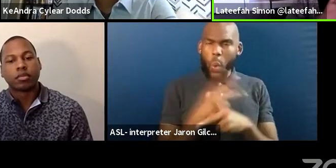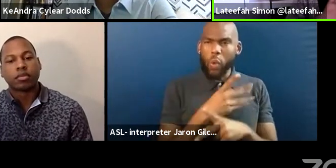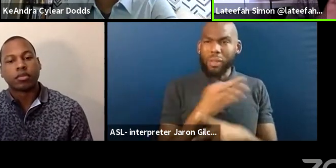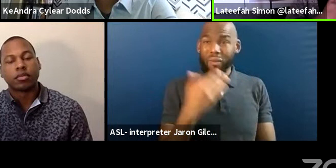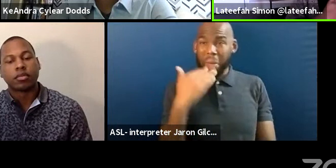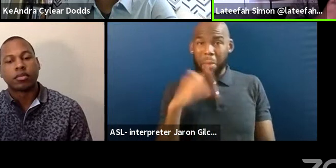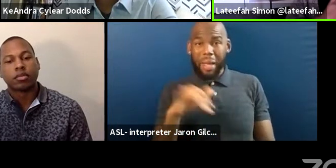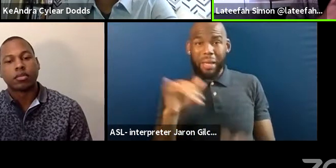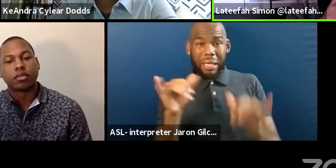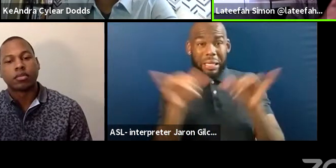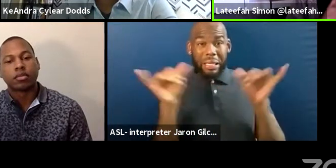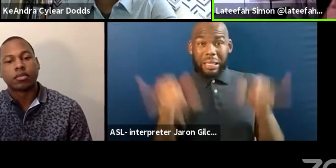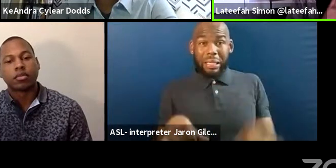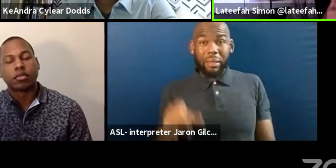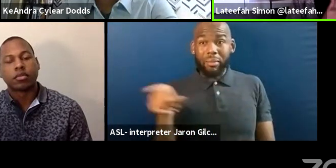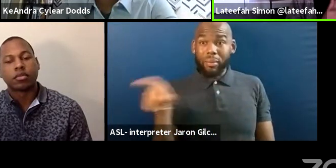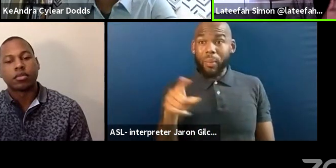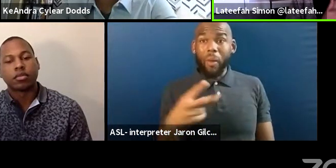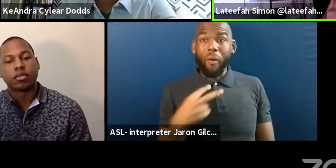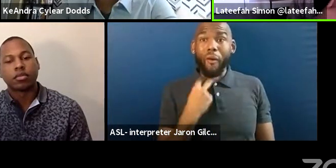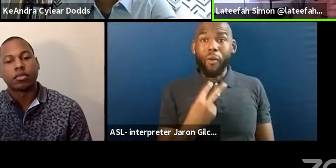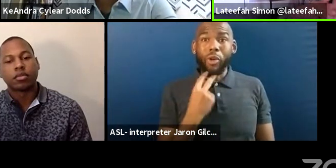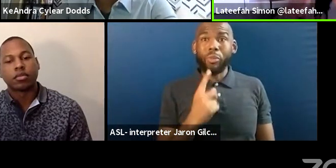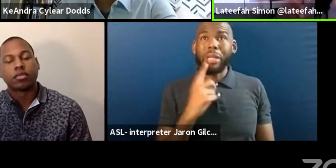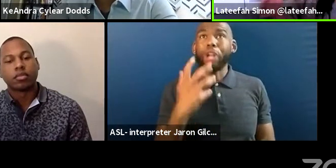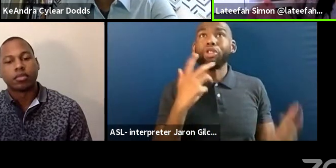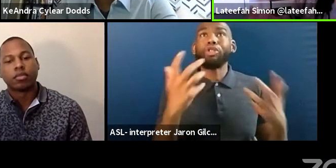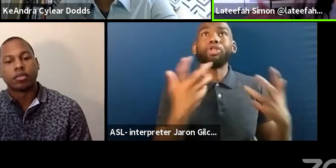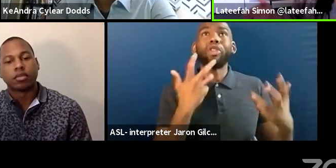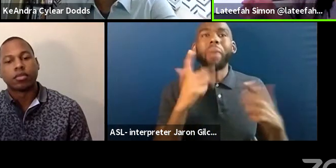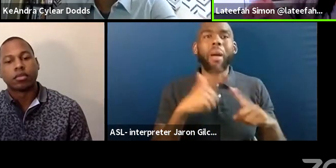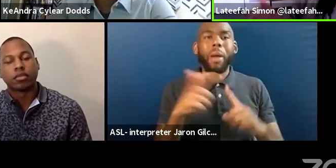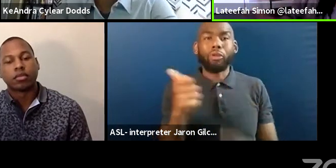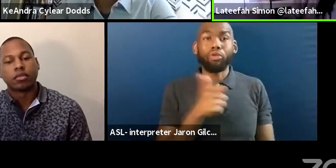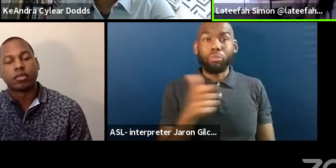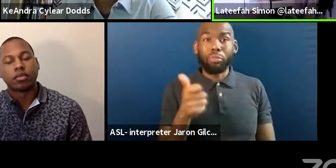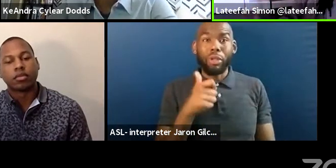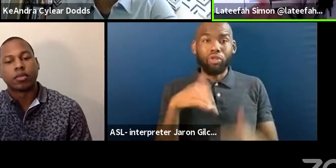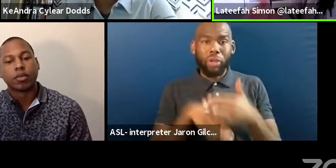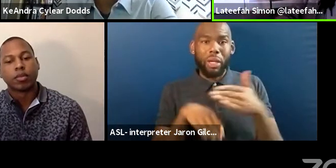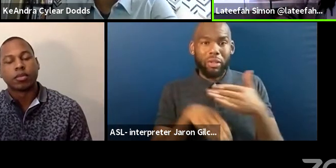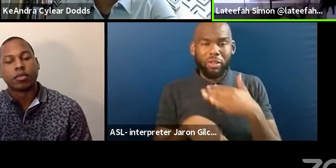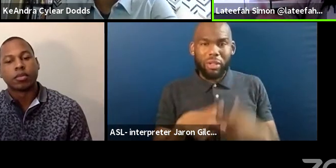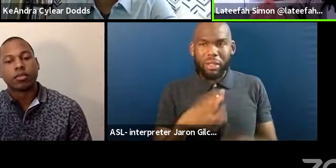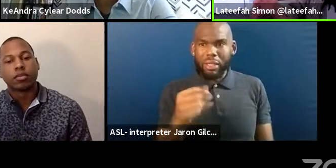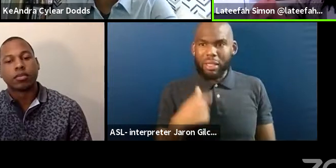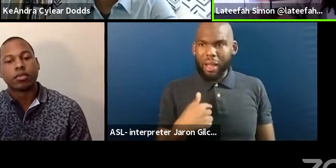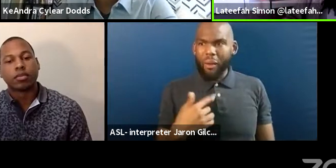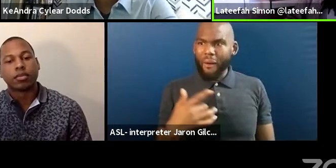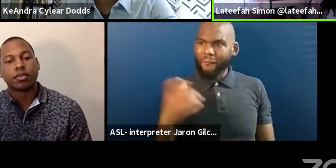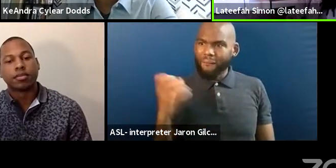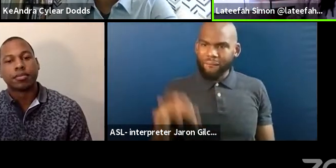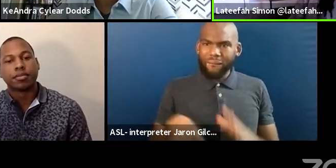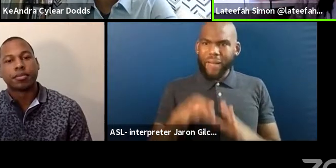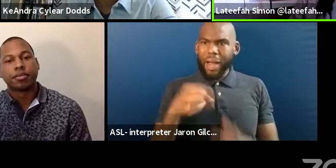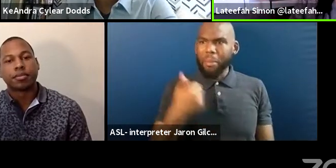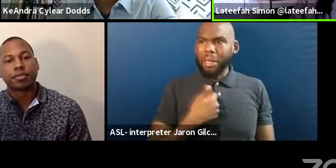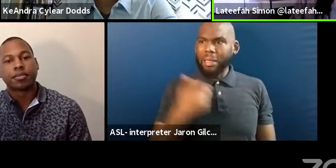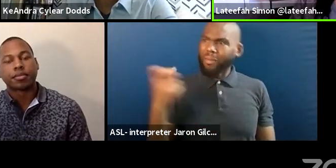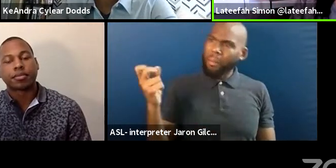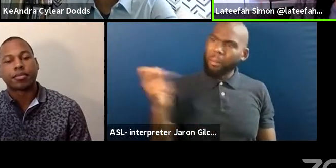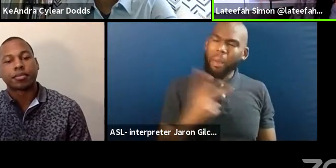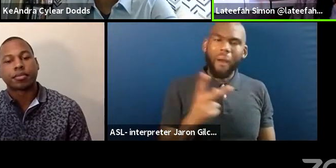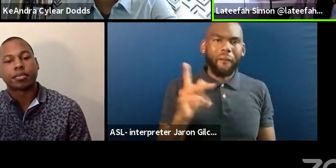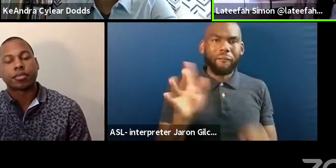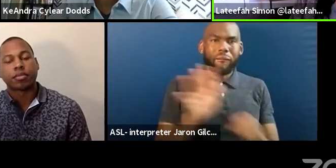those voices weren't screaming from the mountaintops about transportation access. And here I found myself back on full-time public transportation